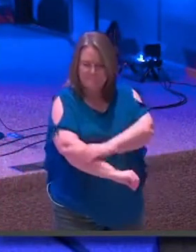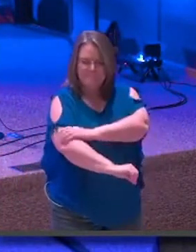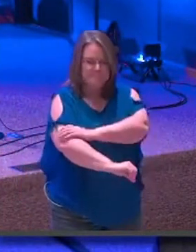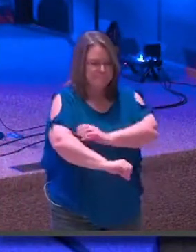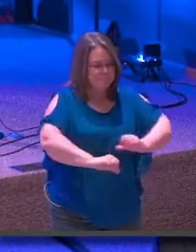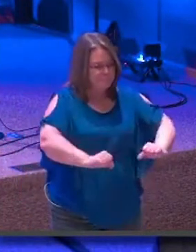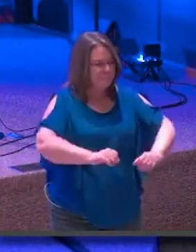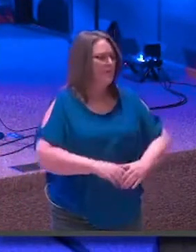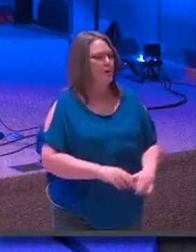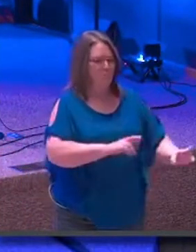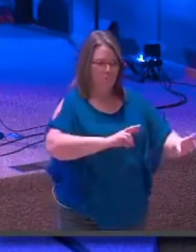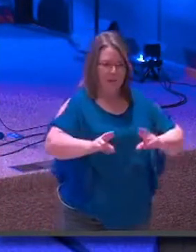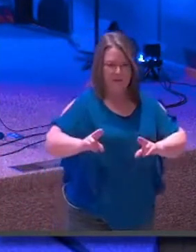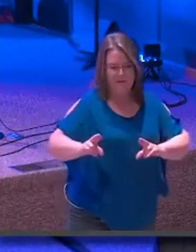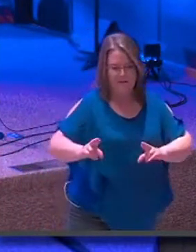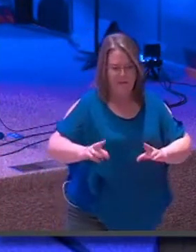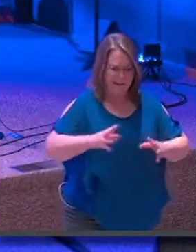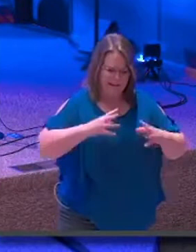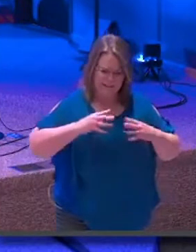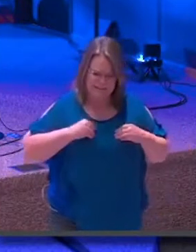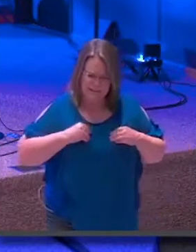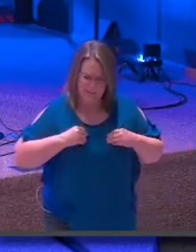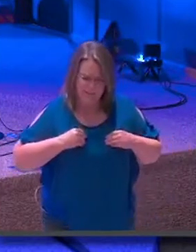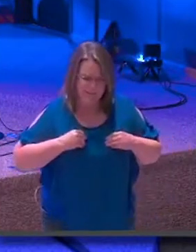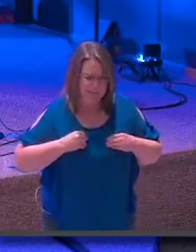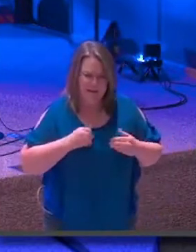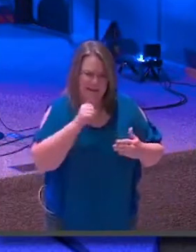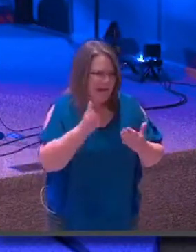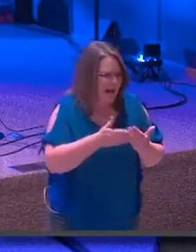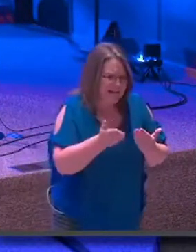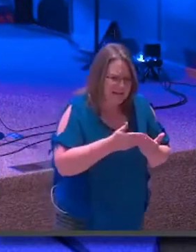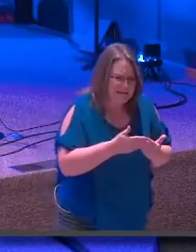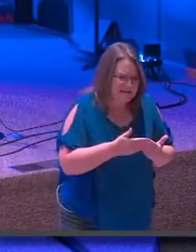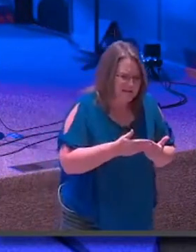embraced inconvenience, embraced hard work,